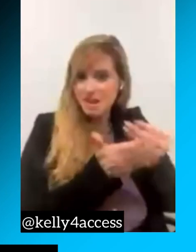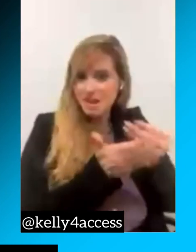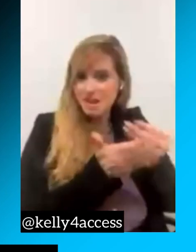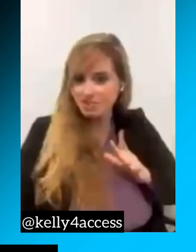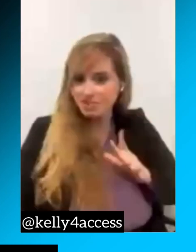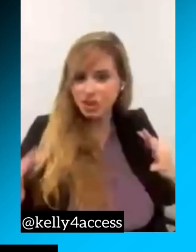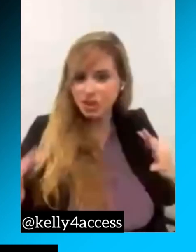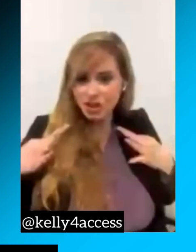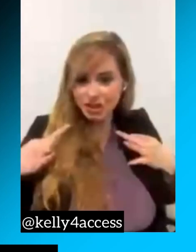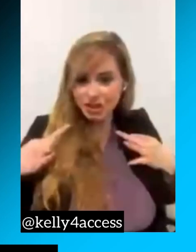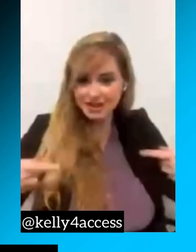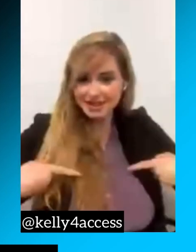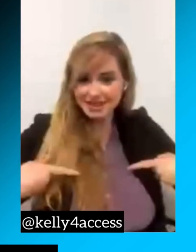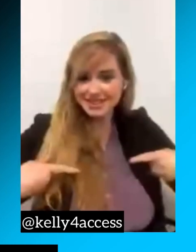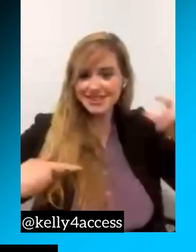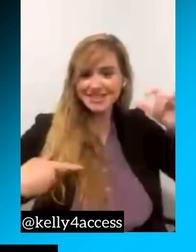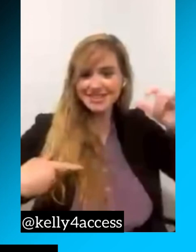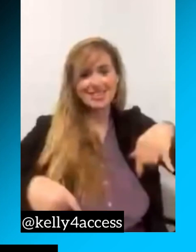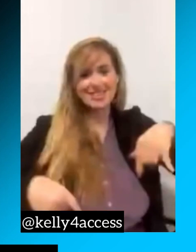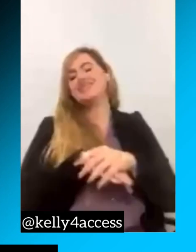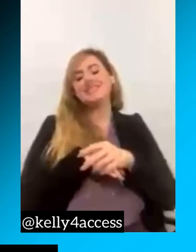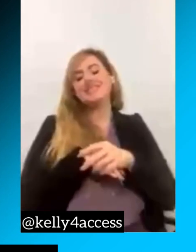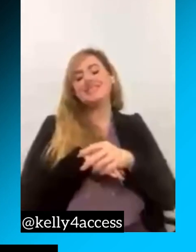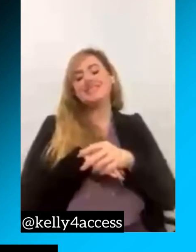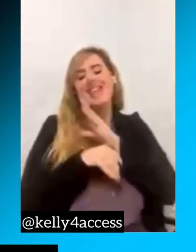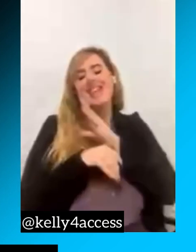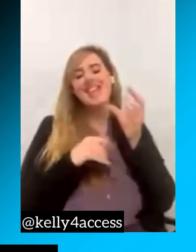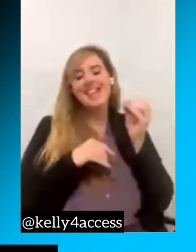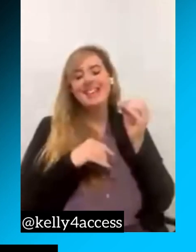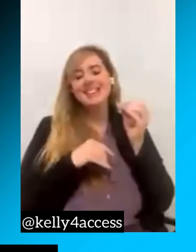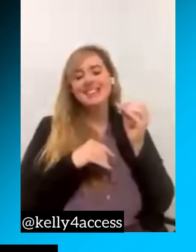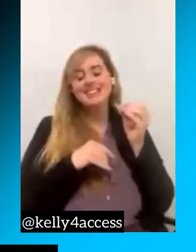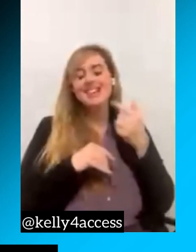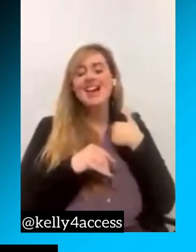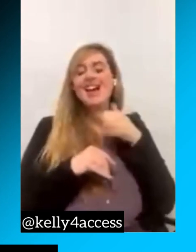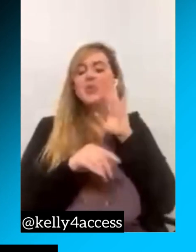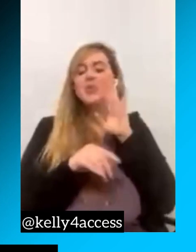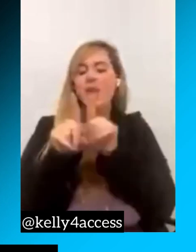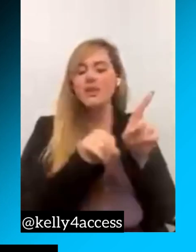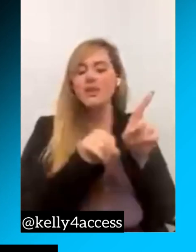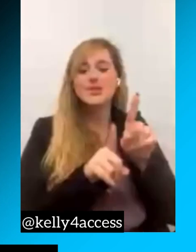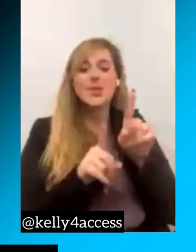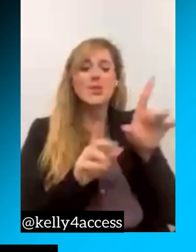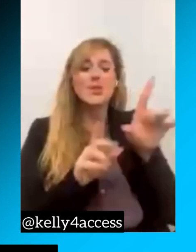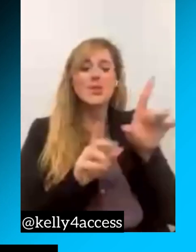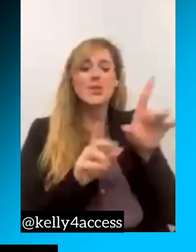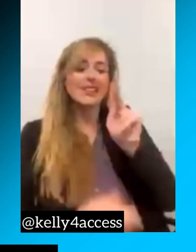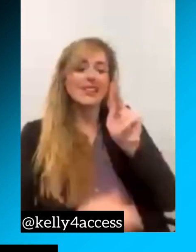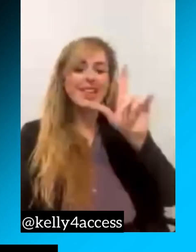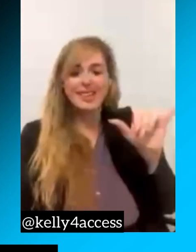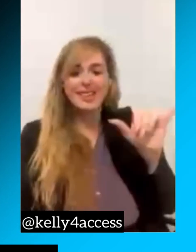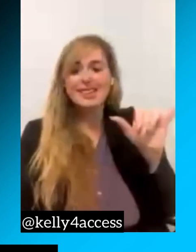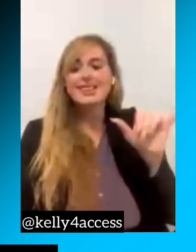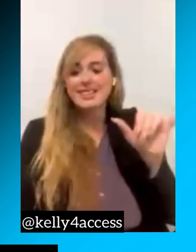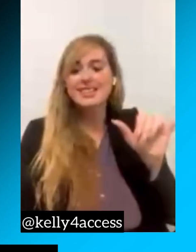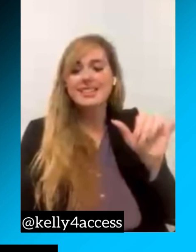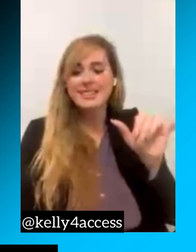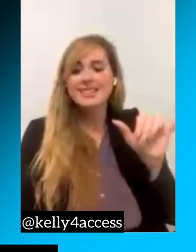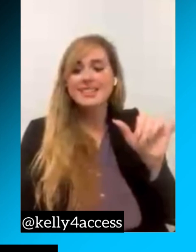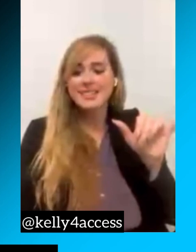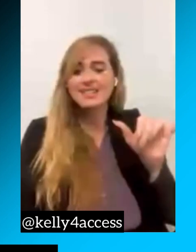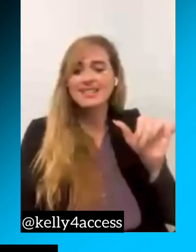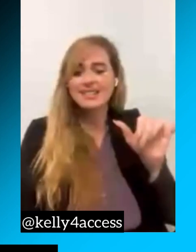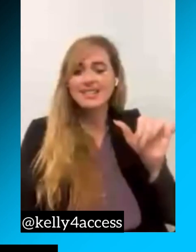this. And then I will also tag Kelly to anyone that may want to